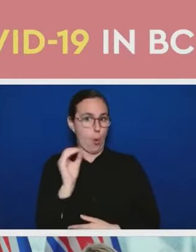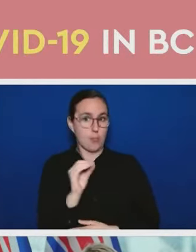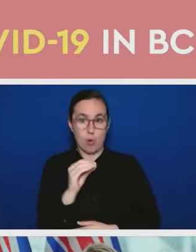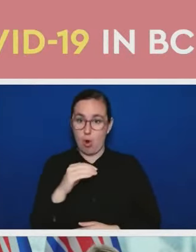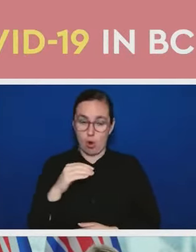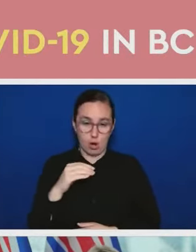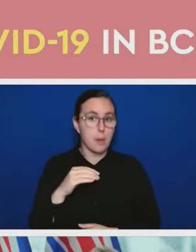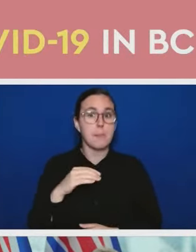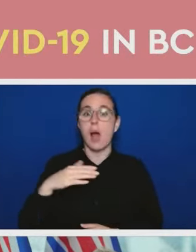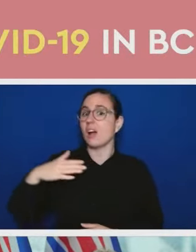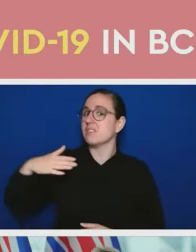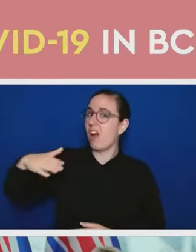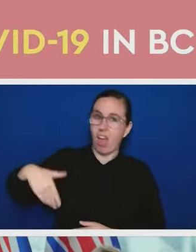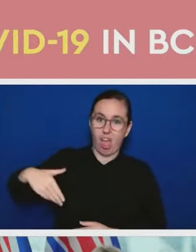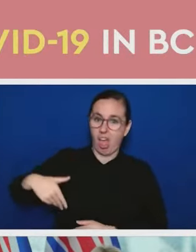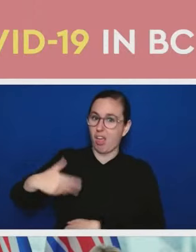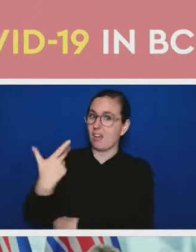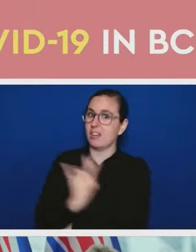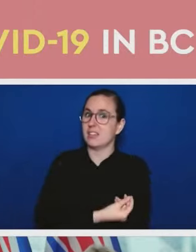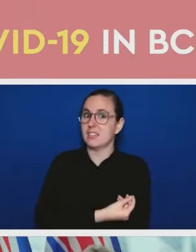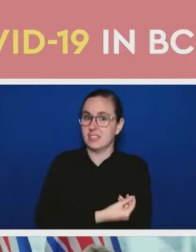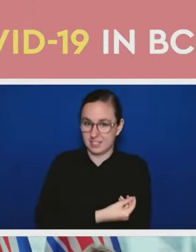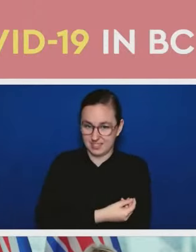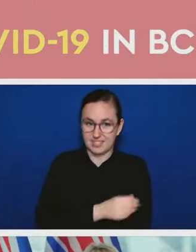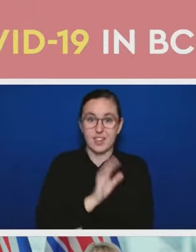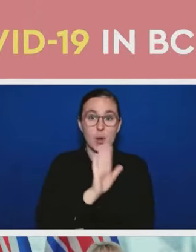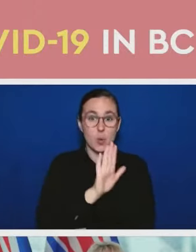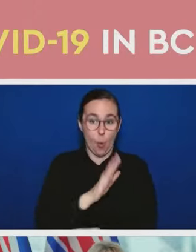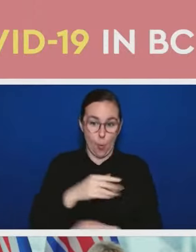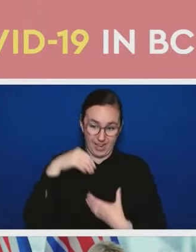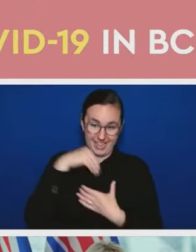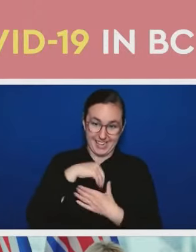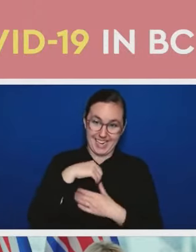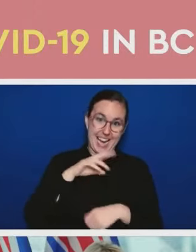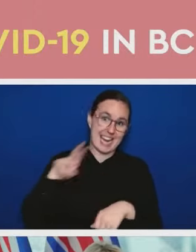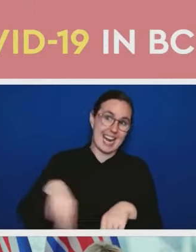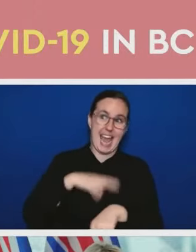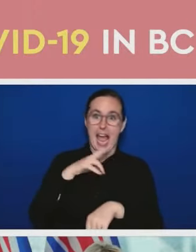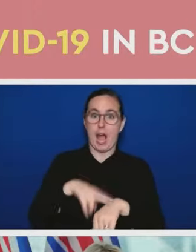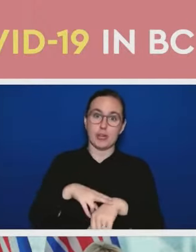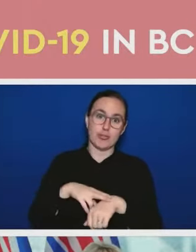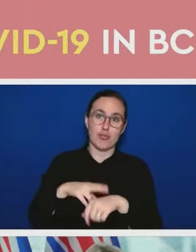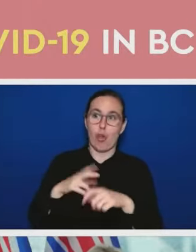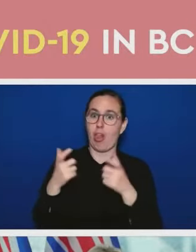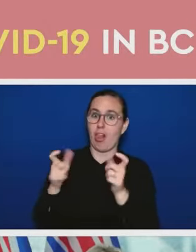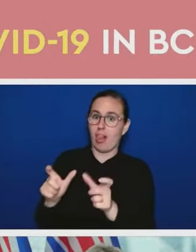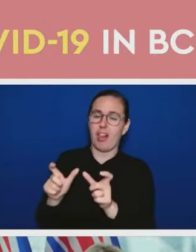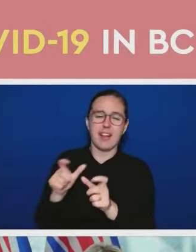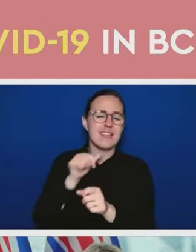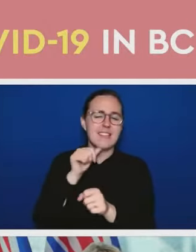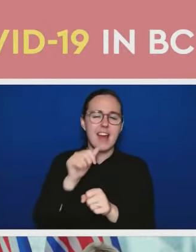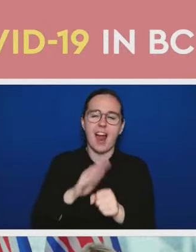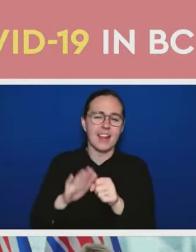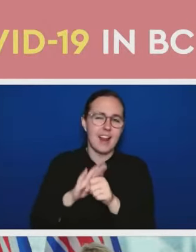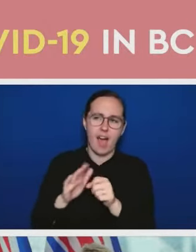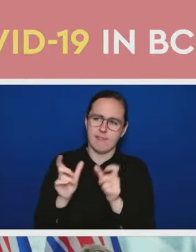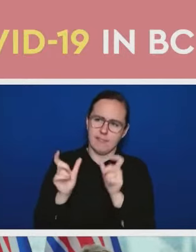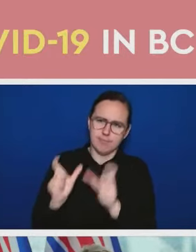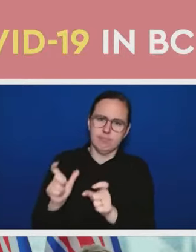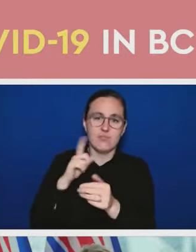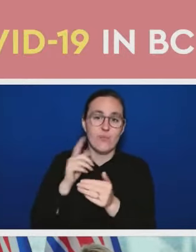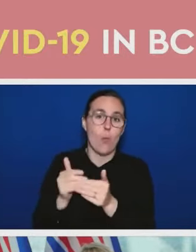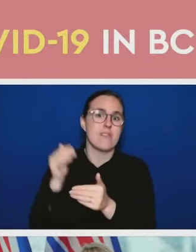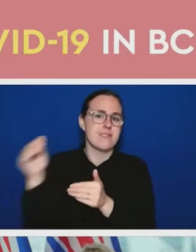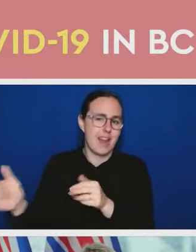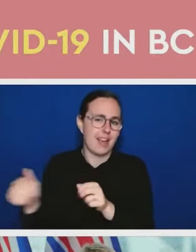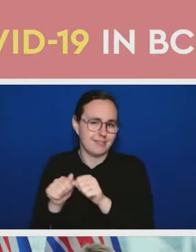enough antibody. They don't, what we call seroconvert. So they don't have that longer term protection. So immunization is